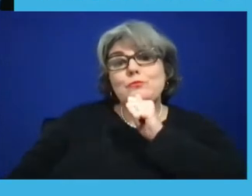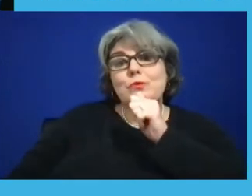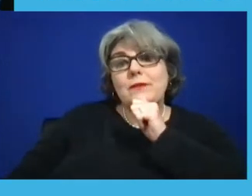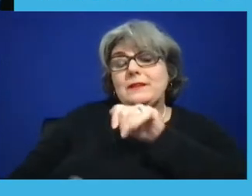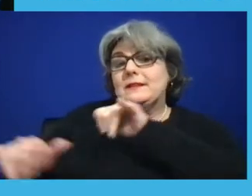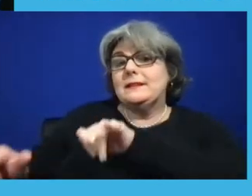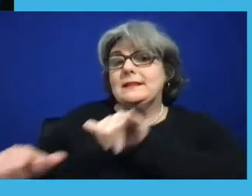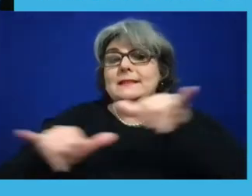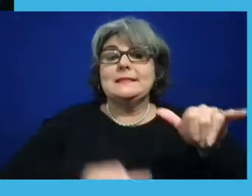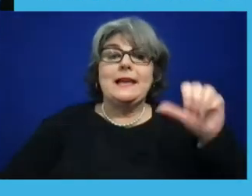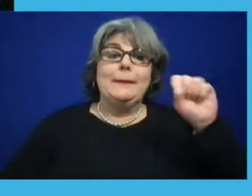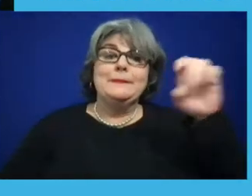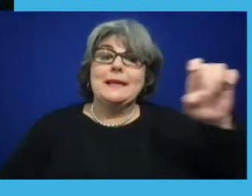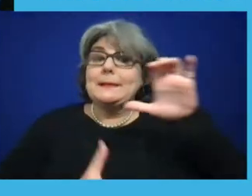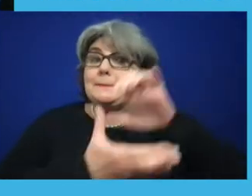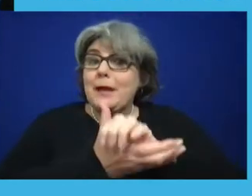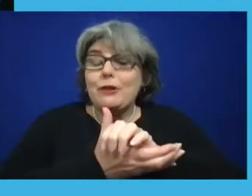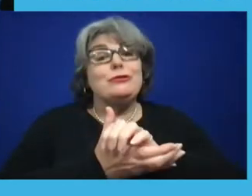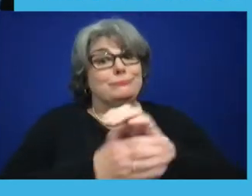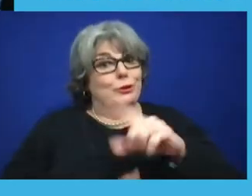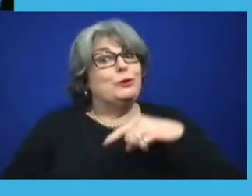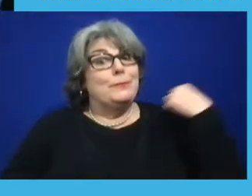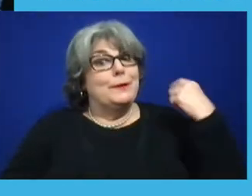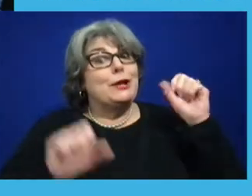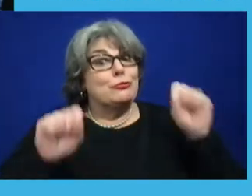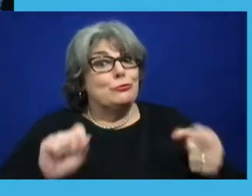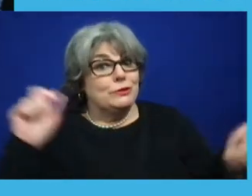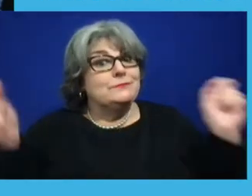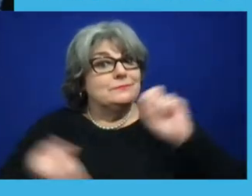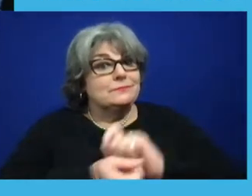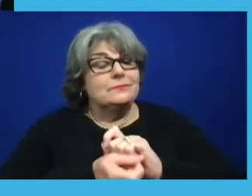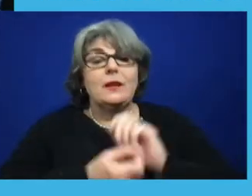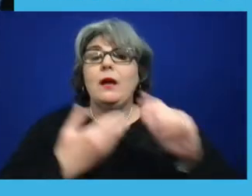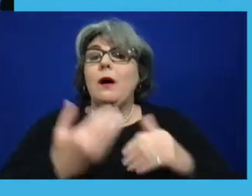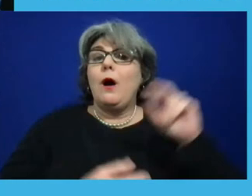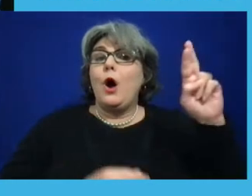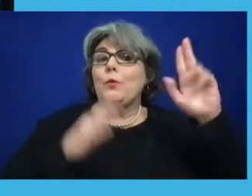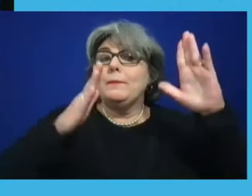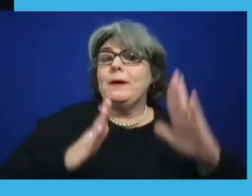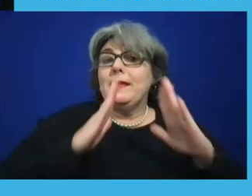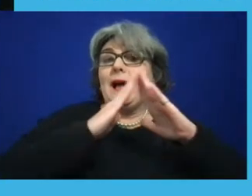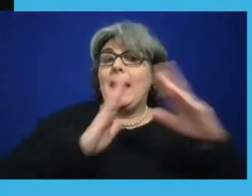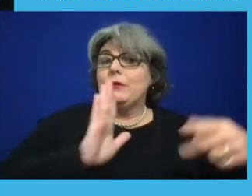said as much. If there's no right to privacy, then same-sex marriage could be at risk.